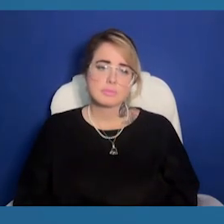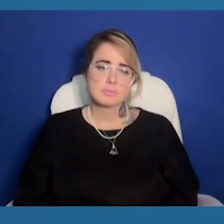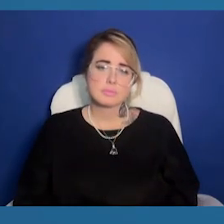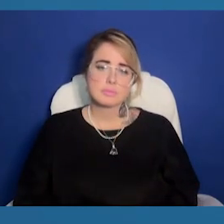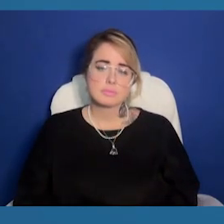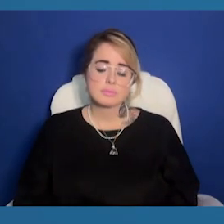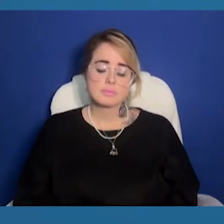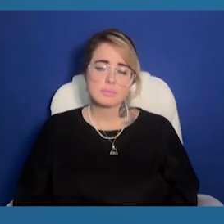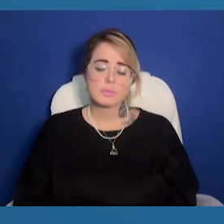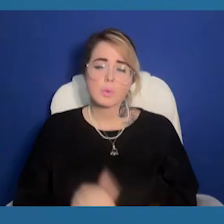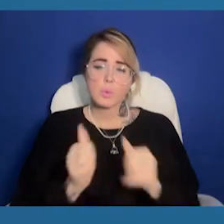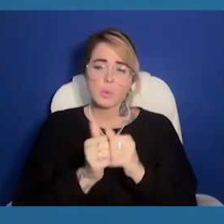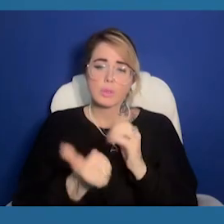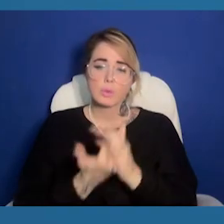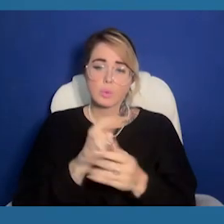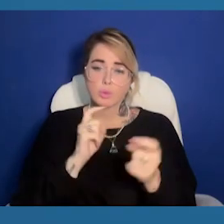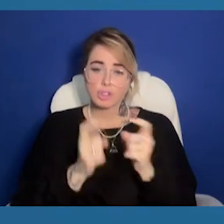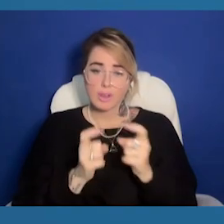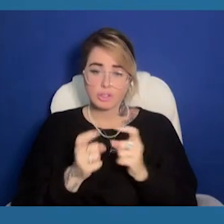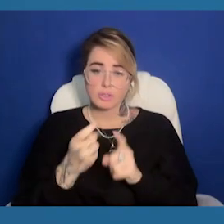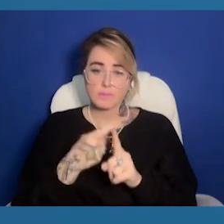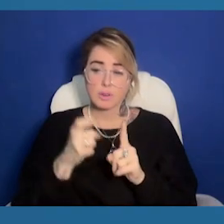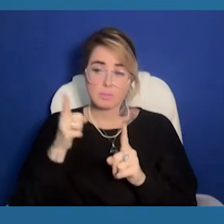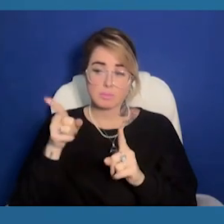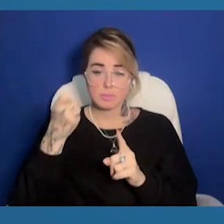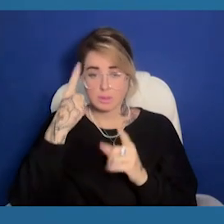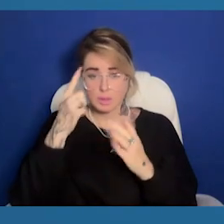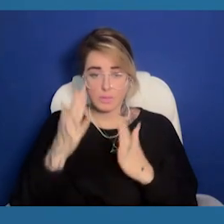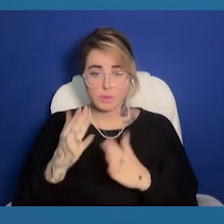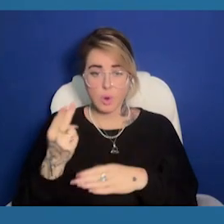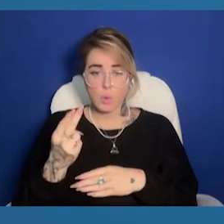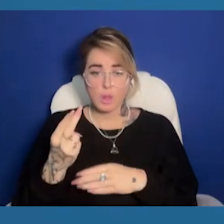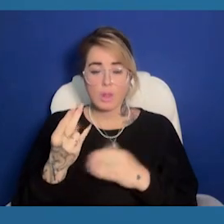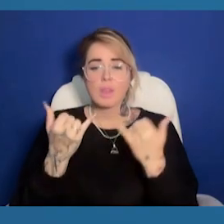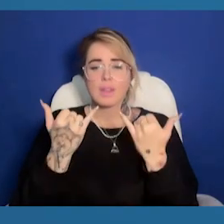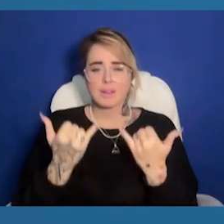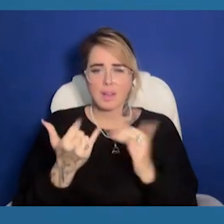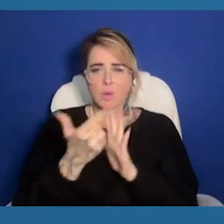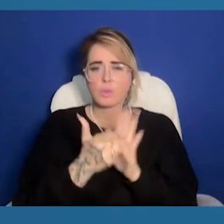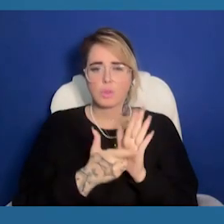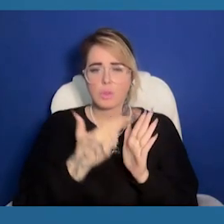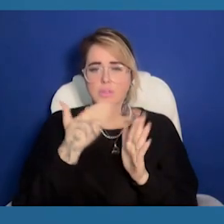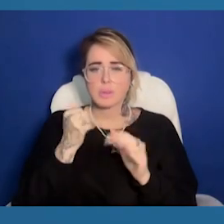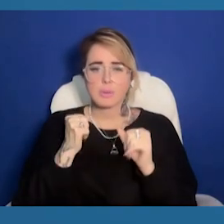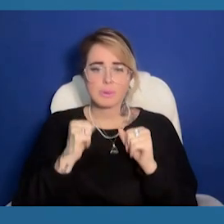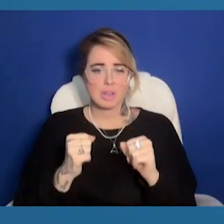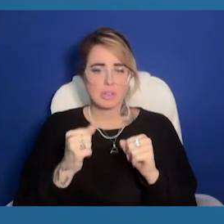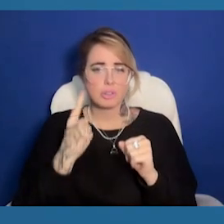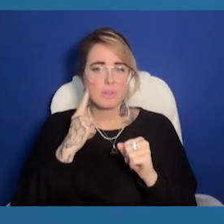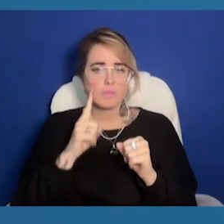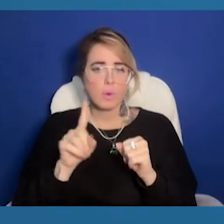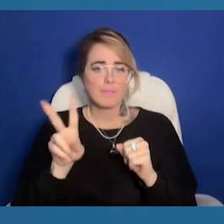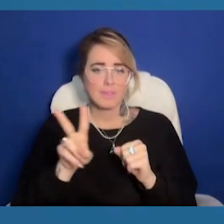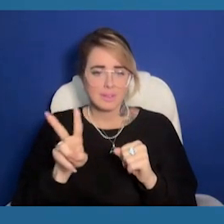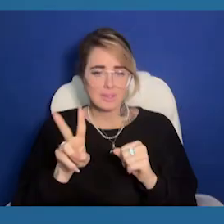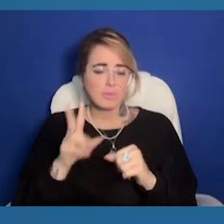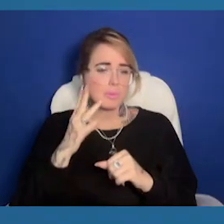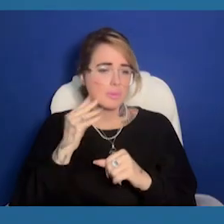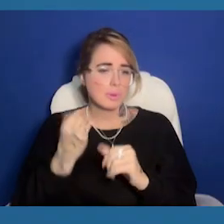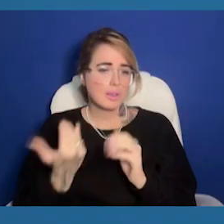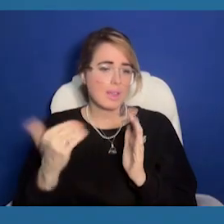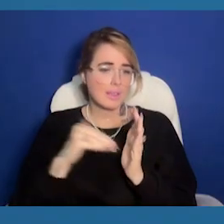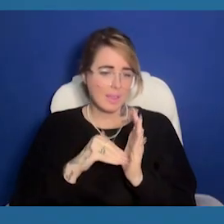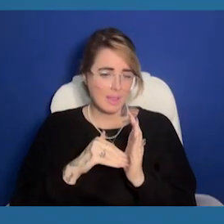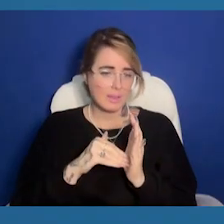With the changes that Governor Hochul championed, the law now better protects victims from being re-victimized by a